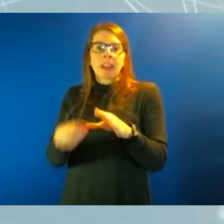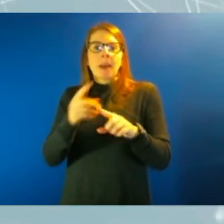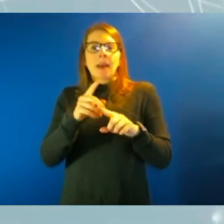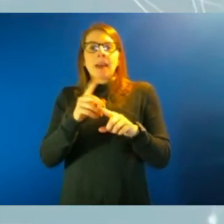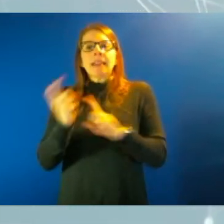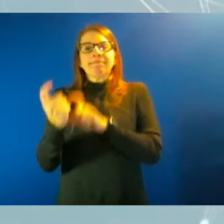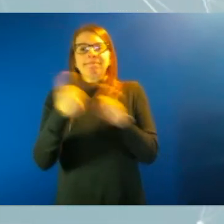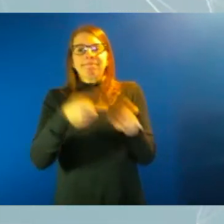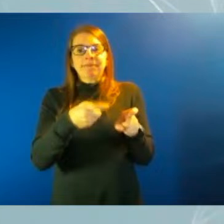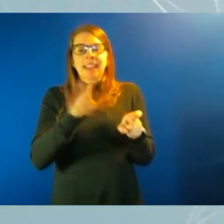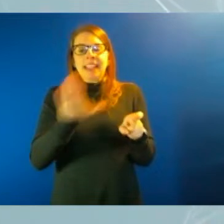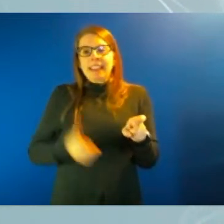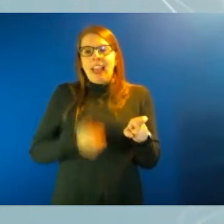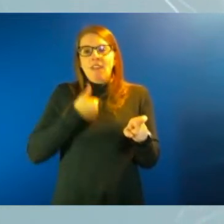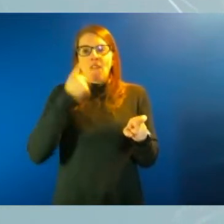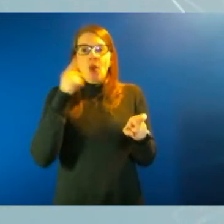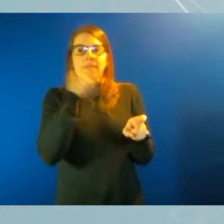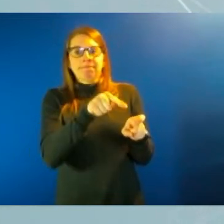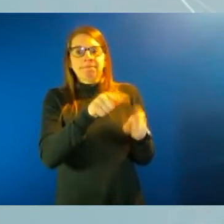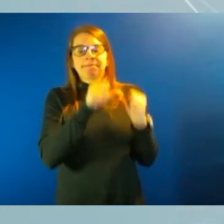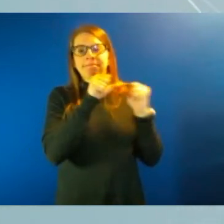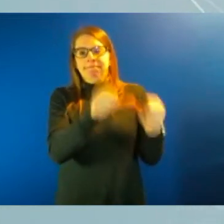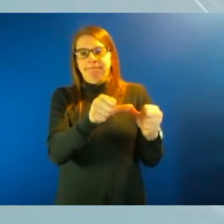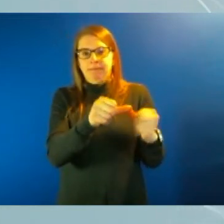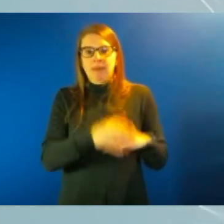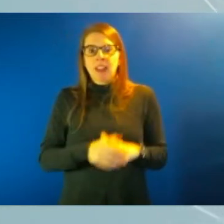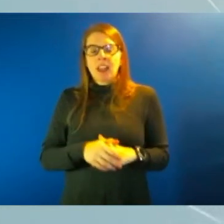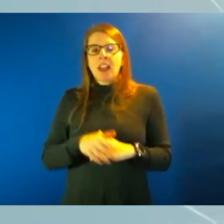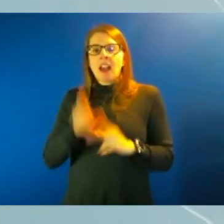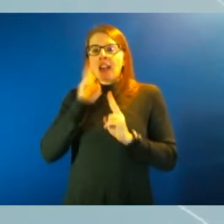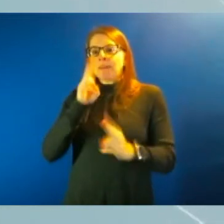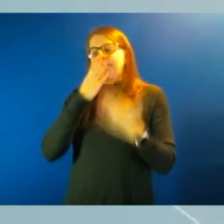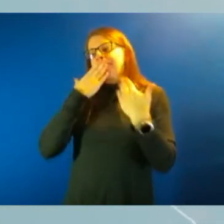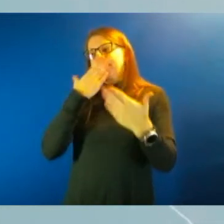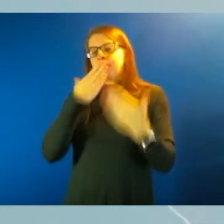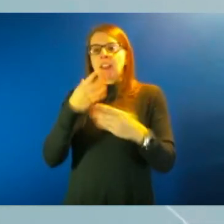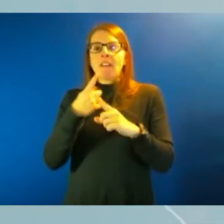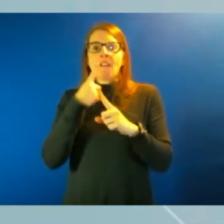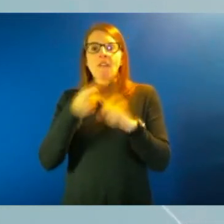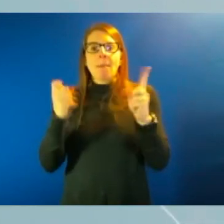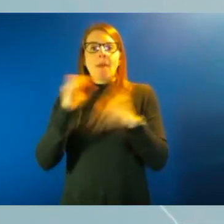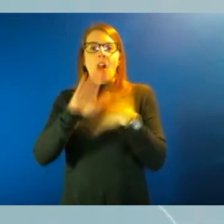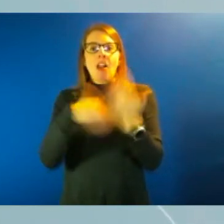So thank you again for this honor from all of us here at the University of Kansas Health System.